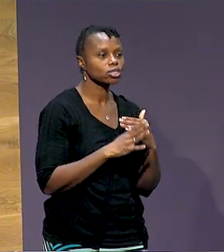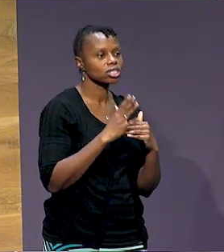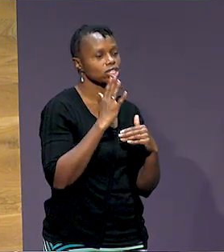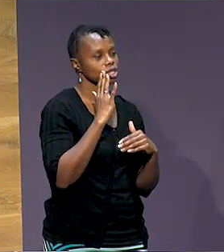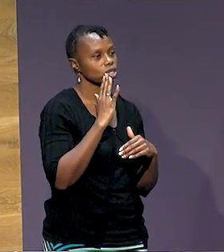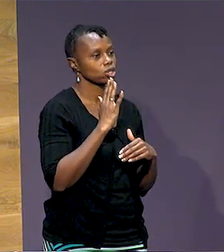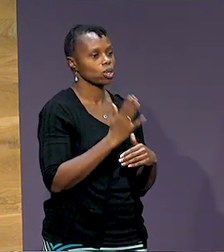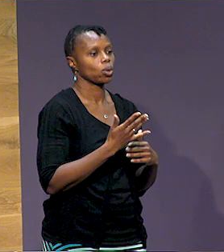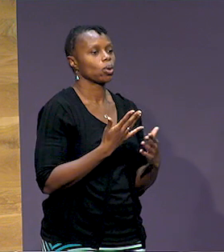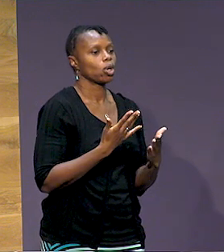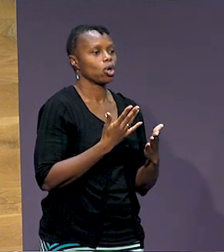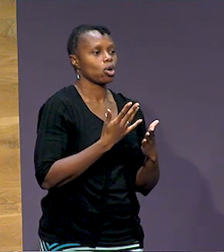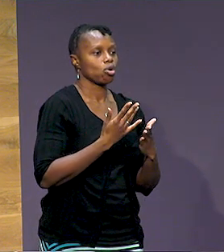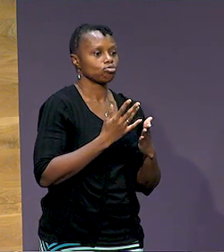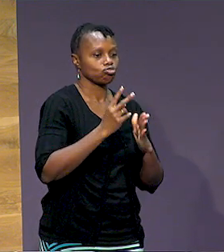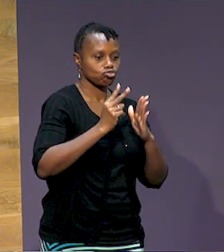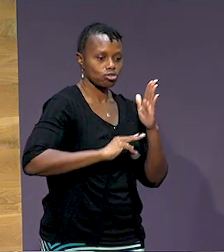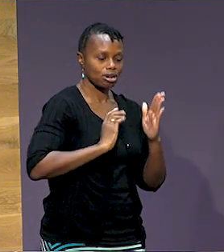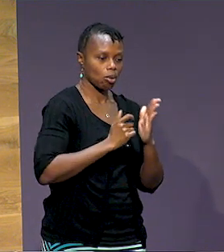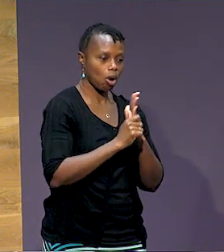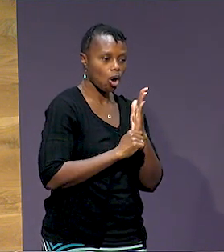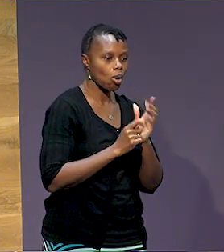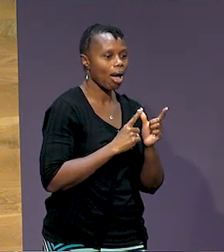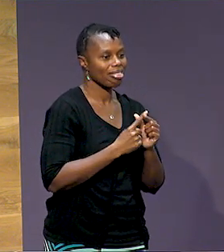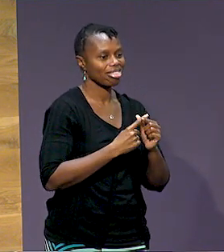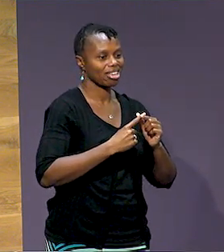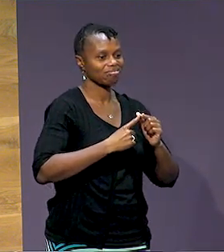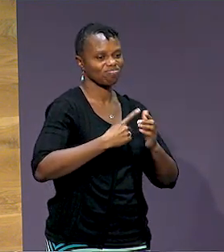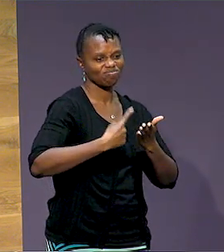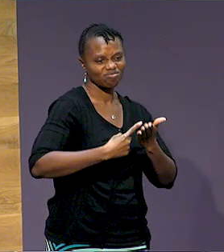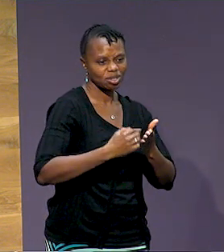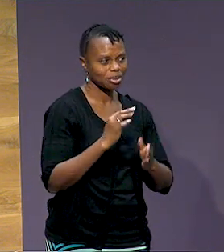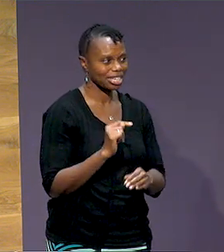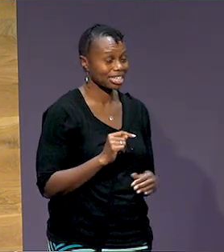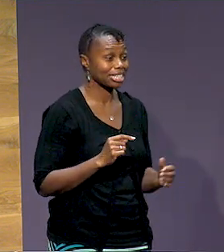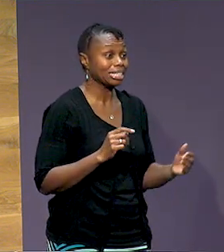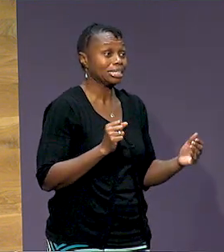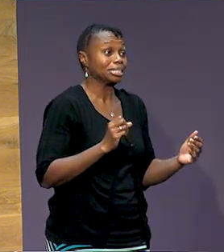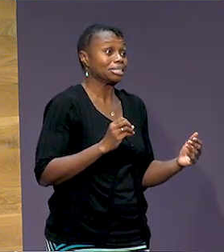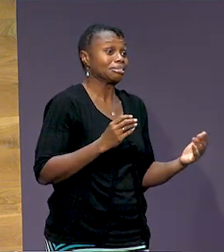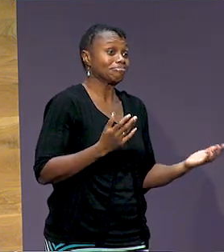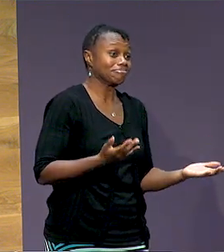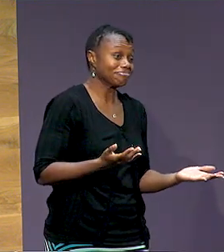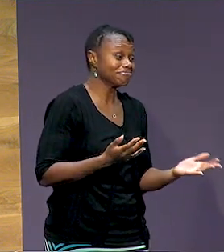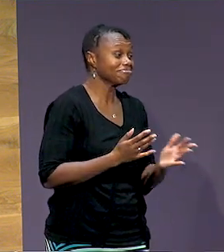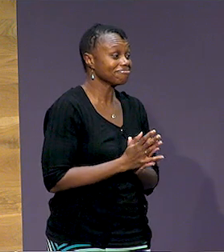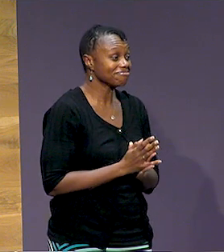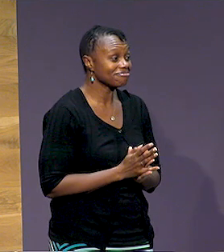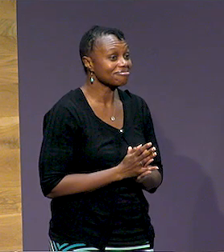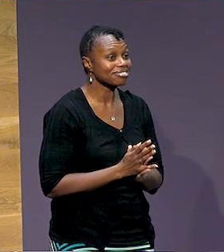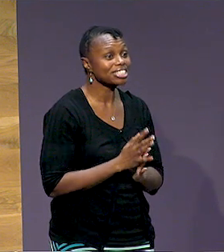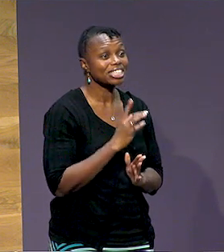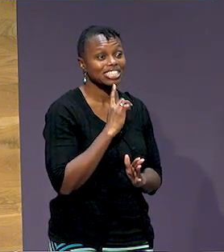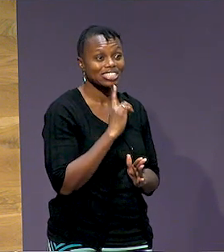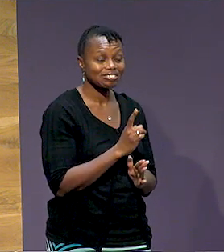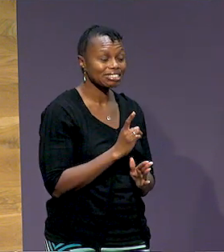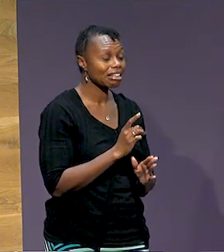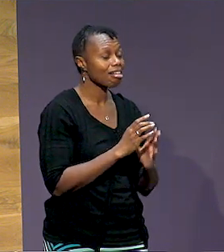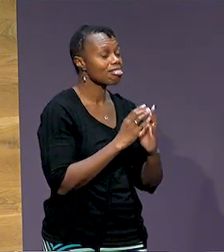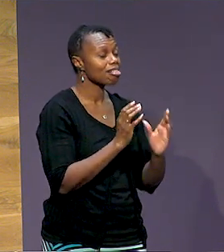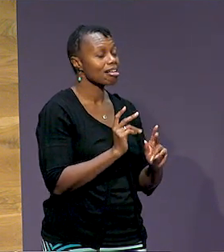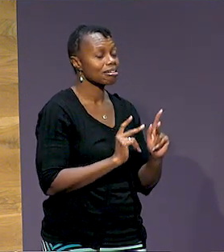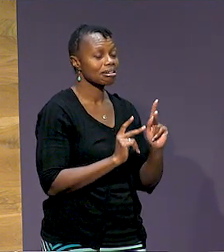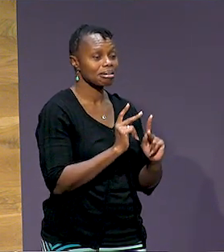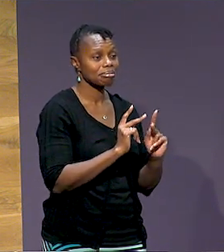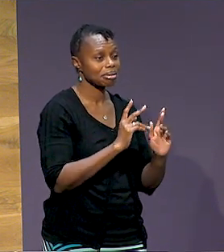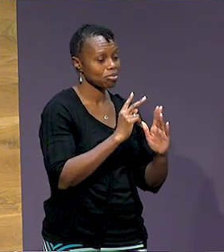Bradley wrote for us. So as far as how people have interacted with it, generally speaking, it's all over the board,